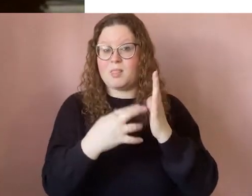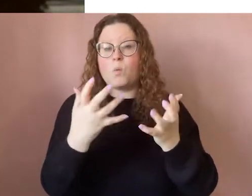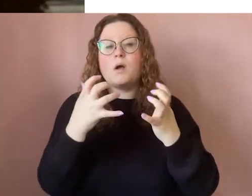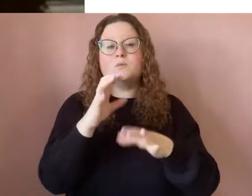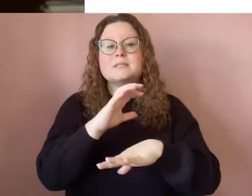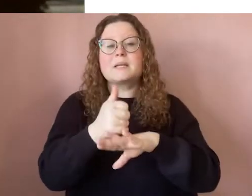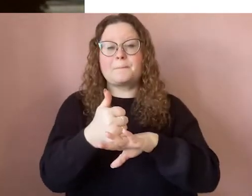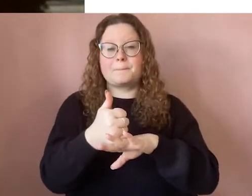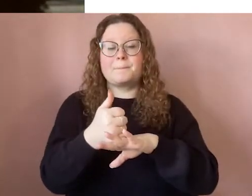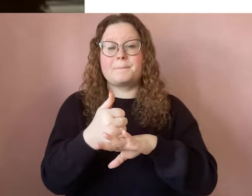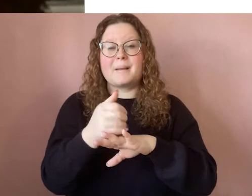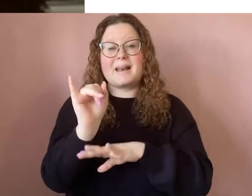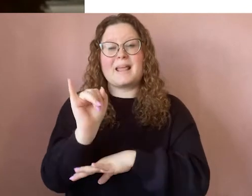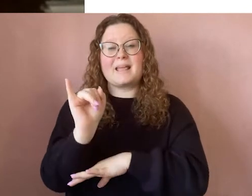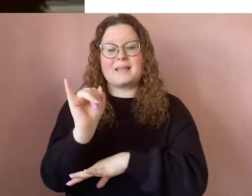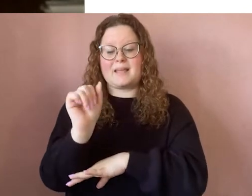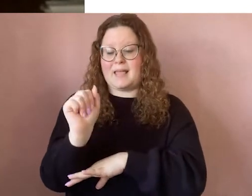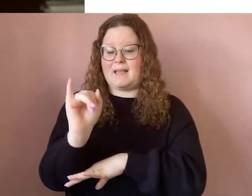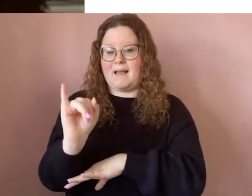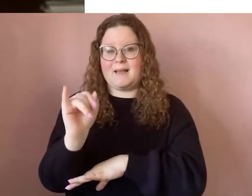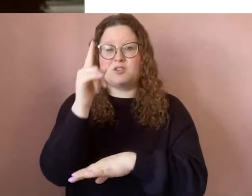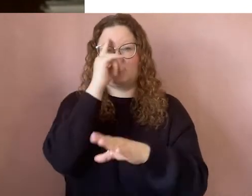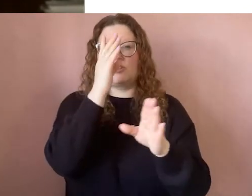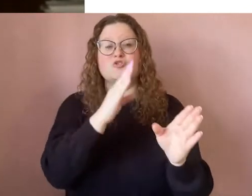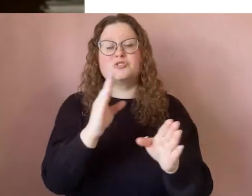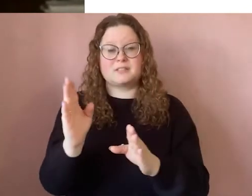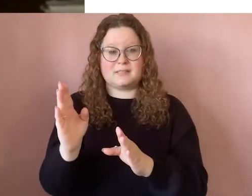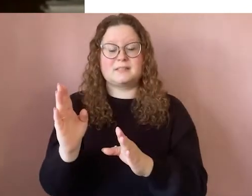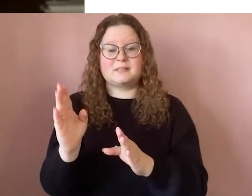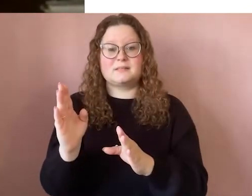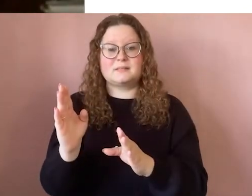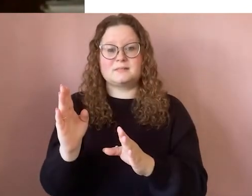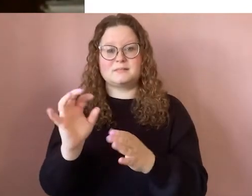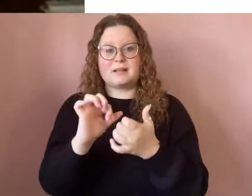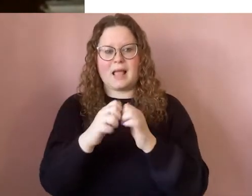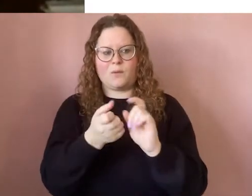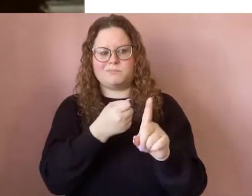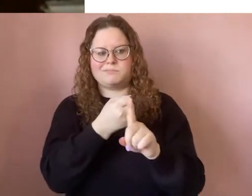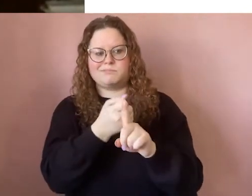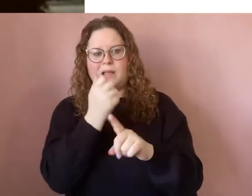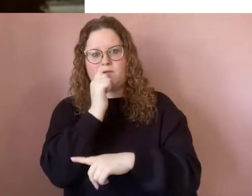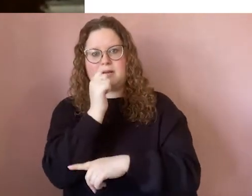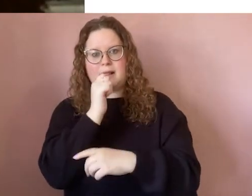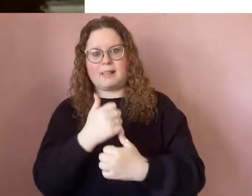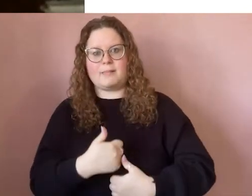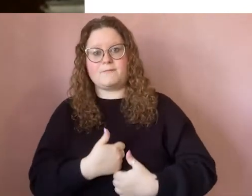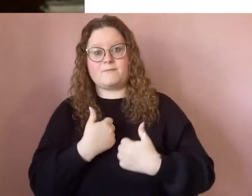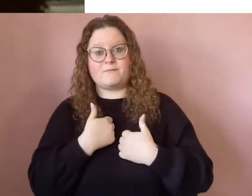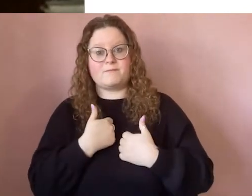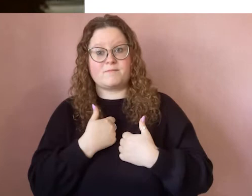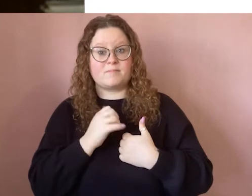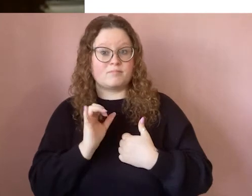artificial intelligence, as to its effect on everyday life. And